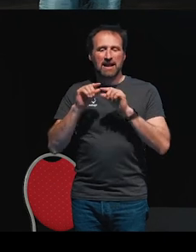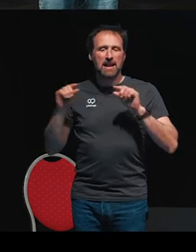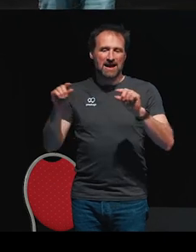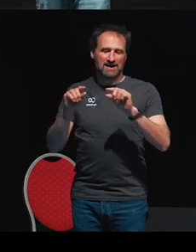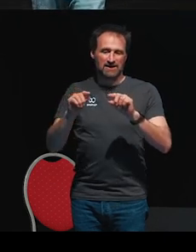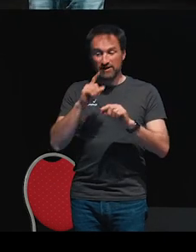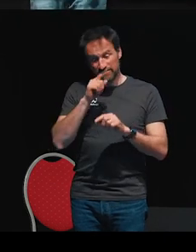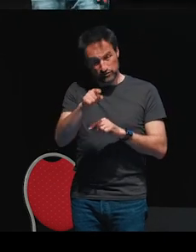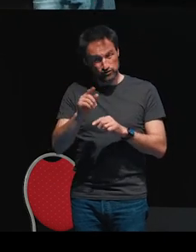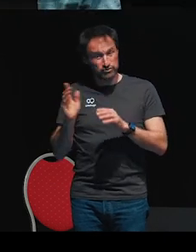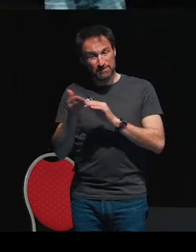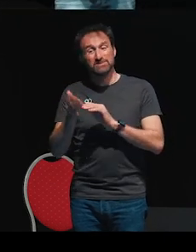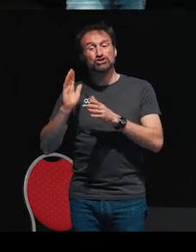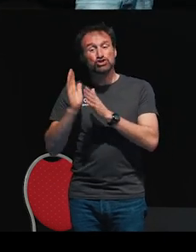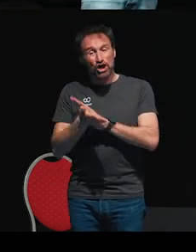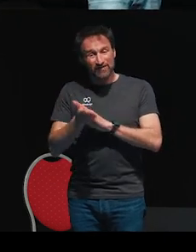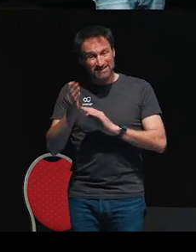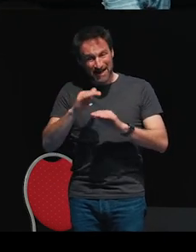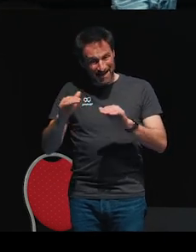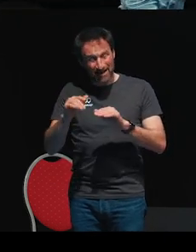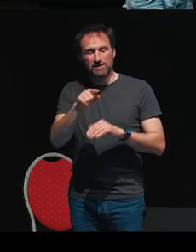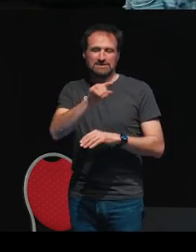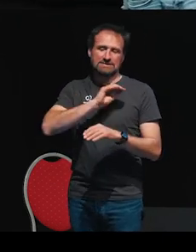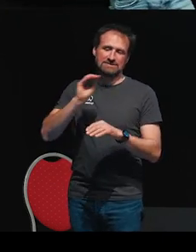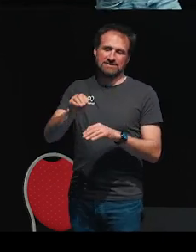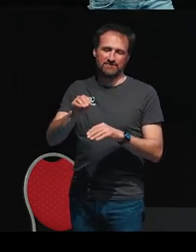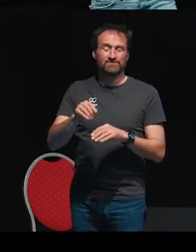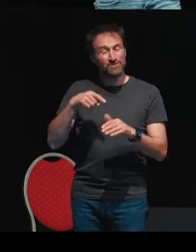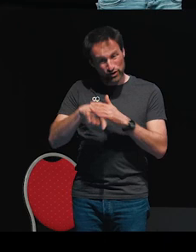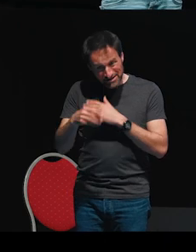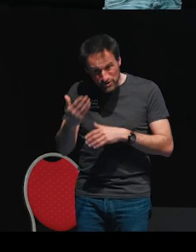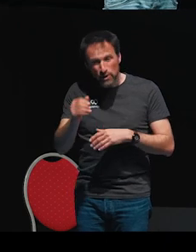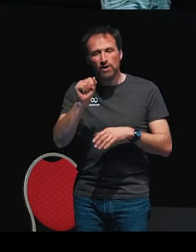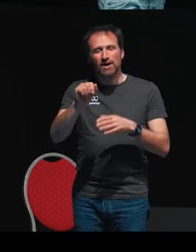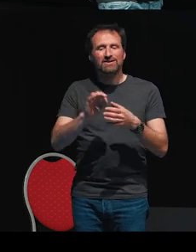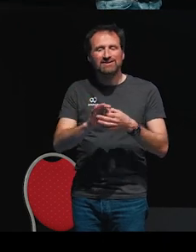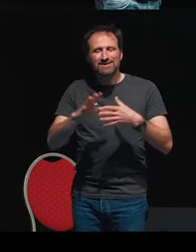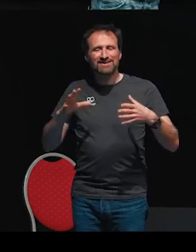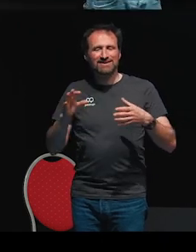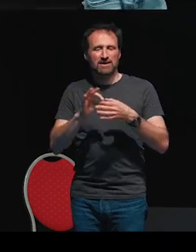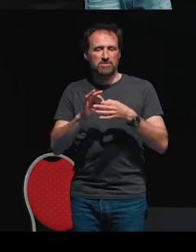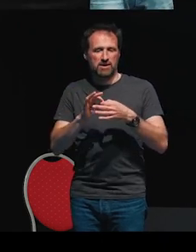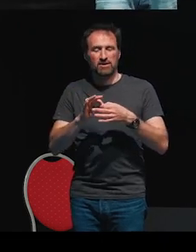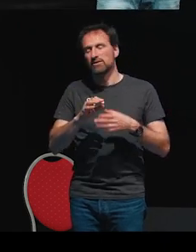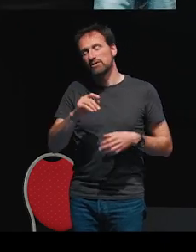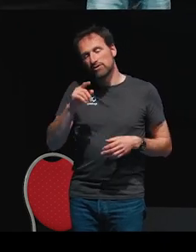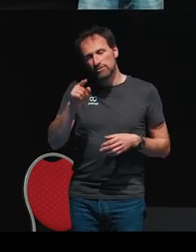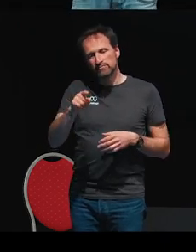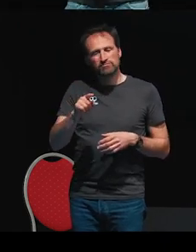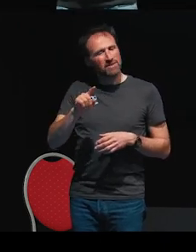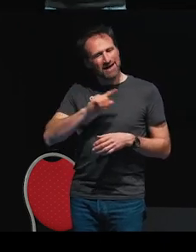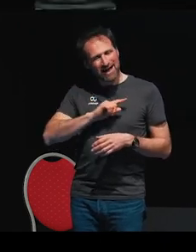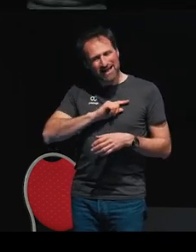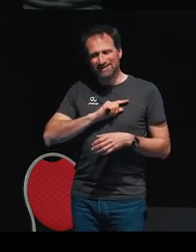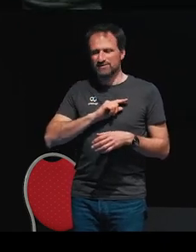it. This enables you to decouple and separate state management and your component logic.